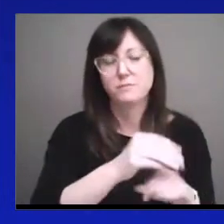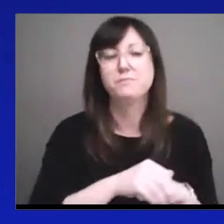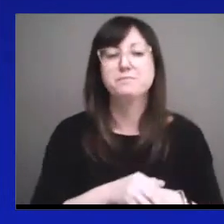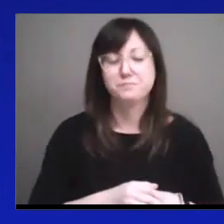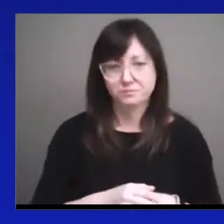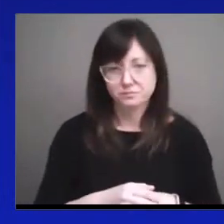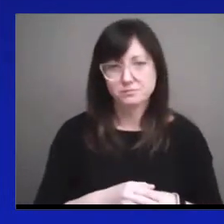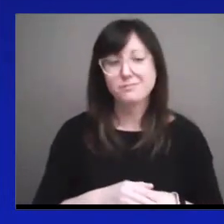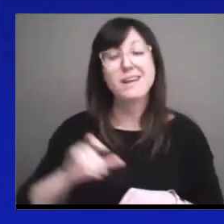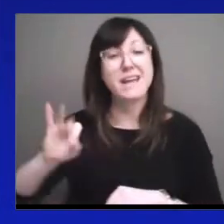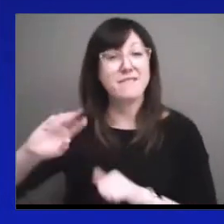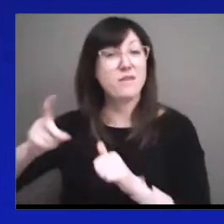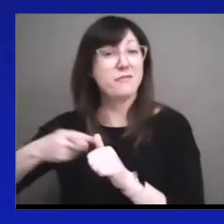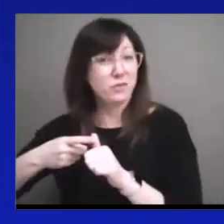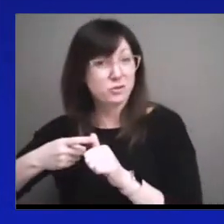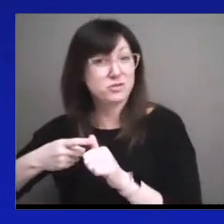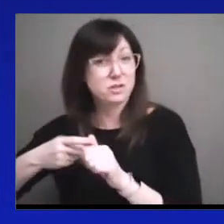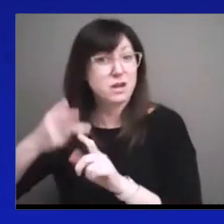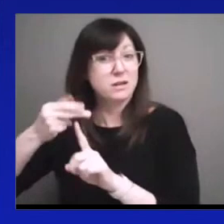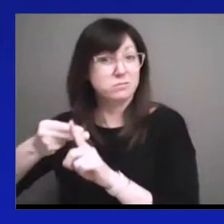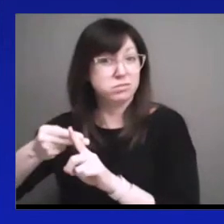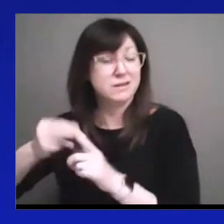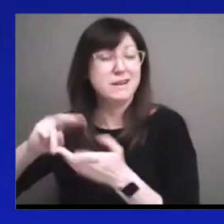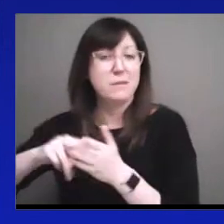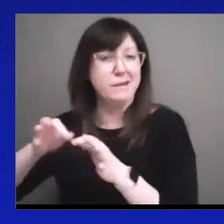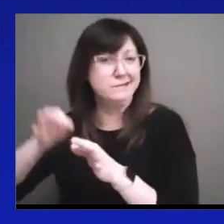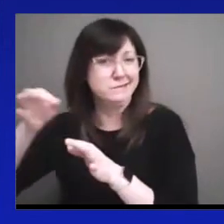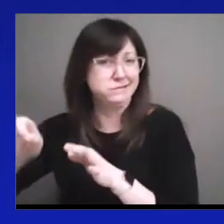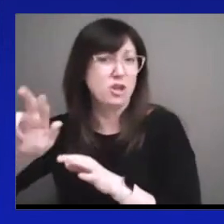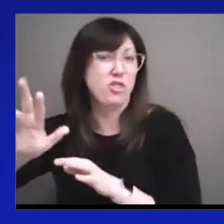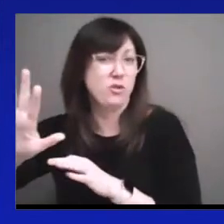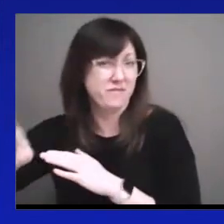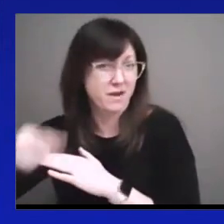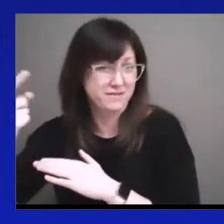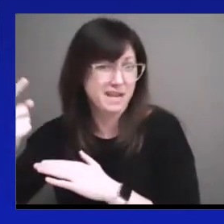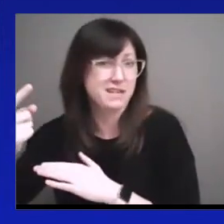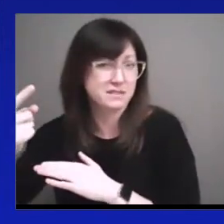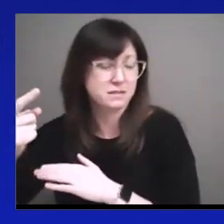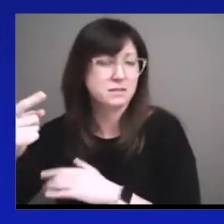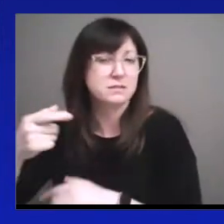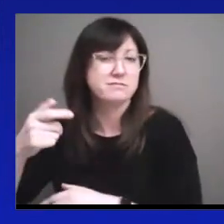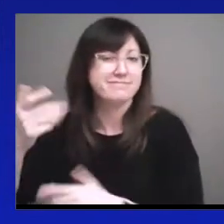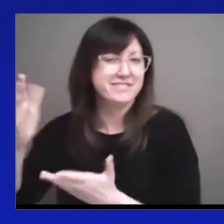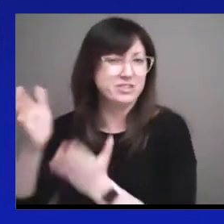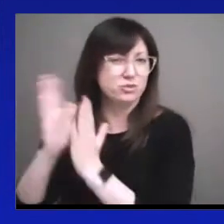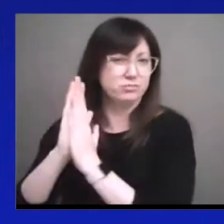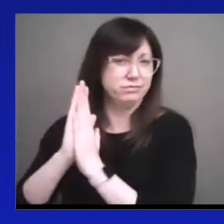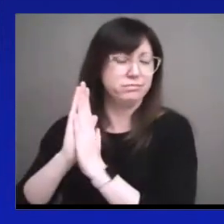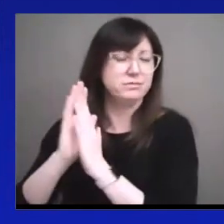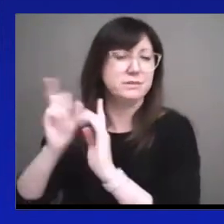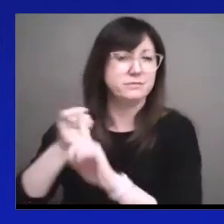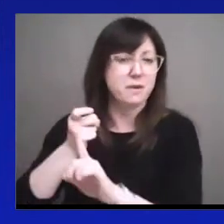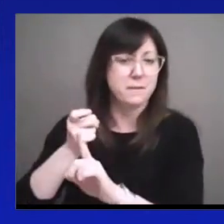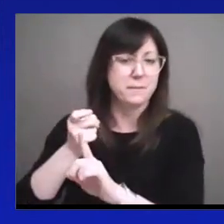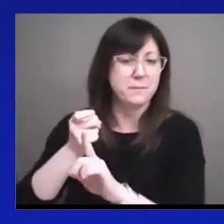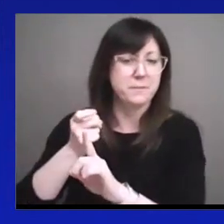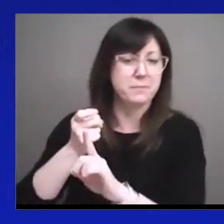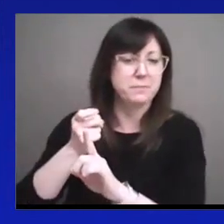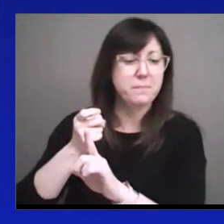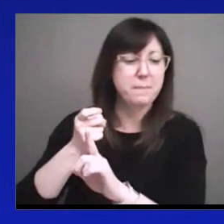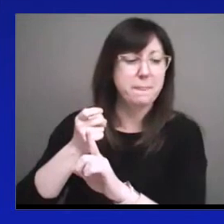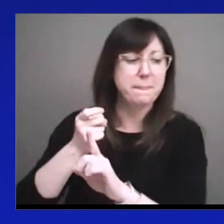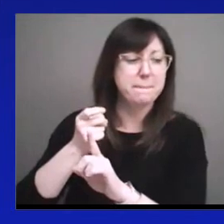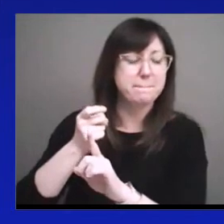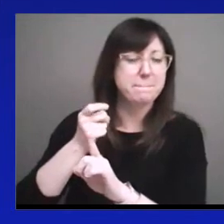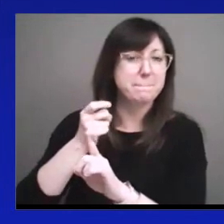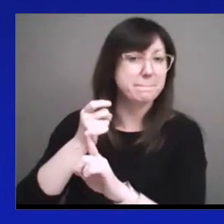have to wait up to 35 days. This is a request that came yesterday from the